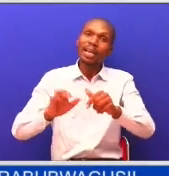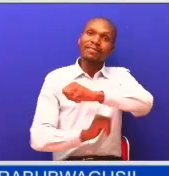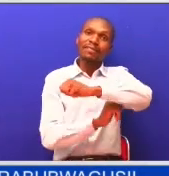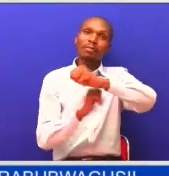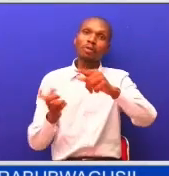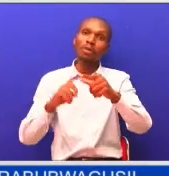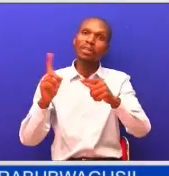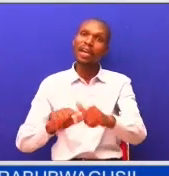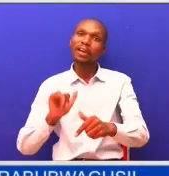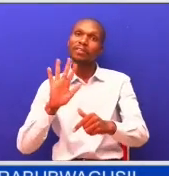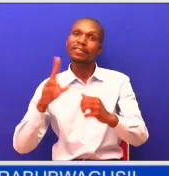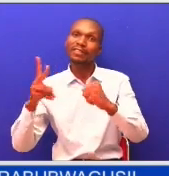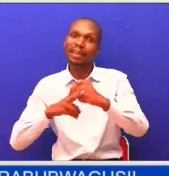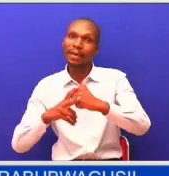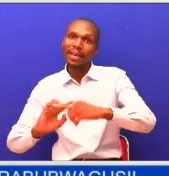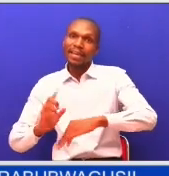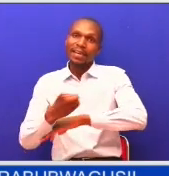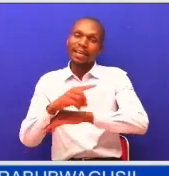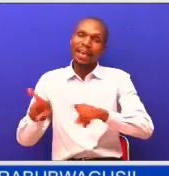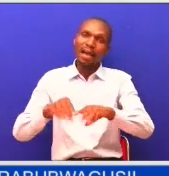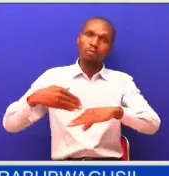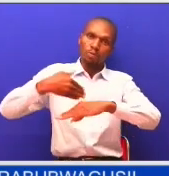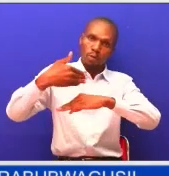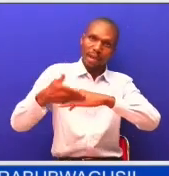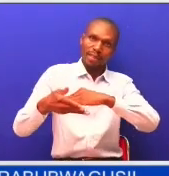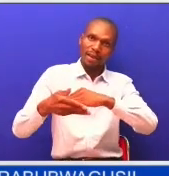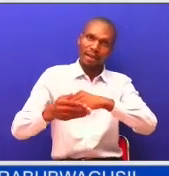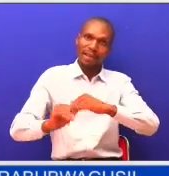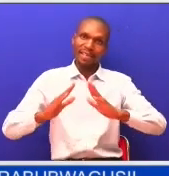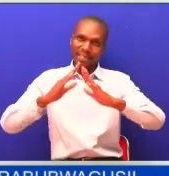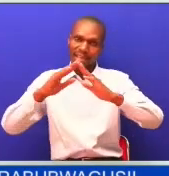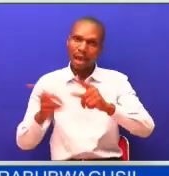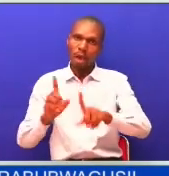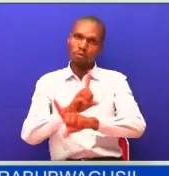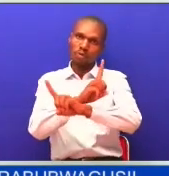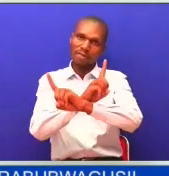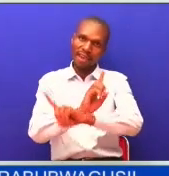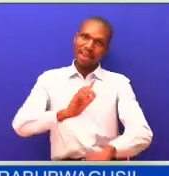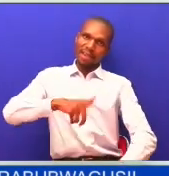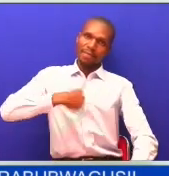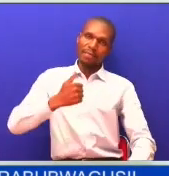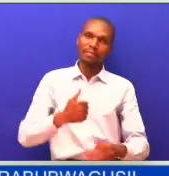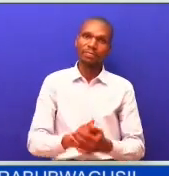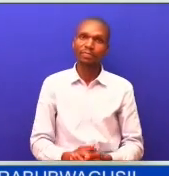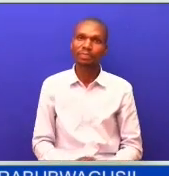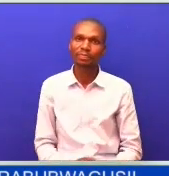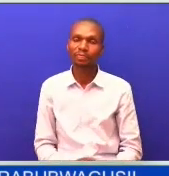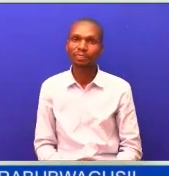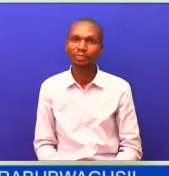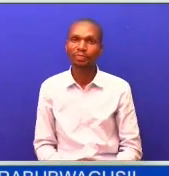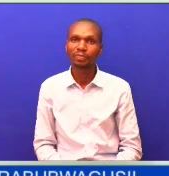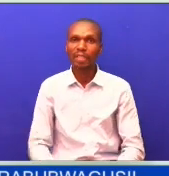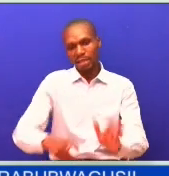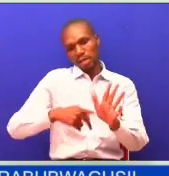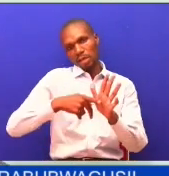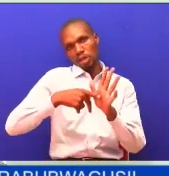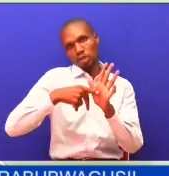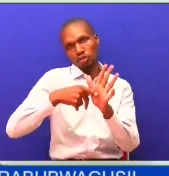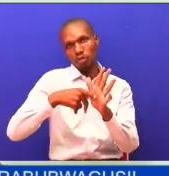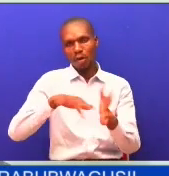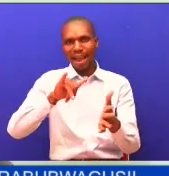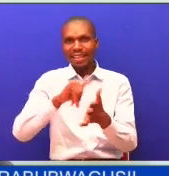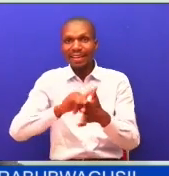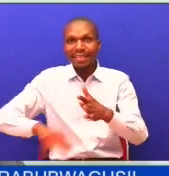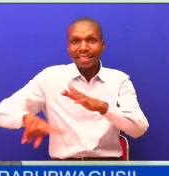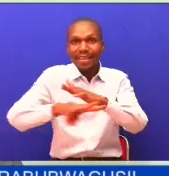ama tukatano na ibire. Wekabosio we assembly kwegerera. In the firm, a clear demonstration that the